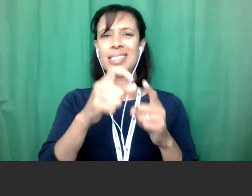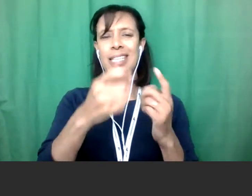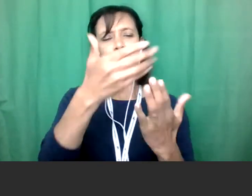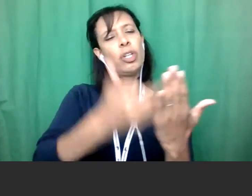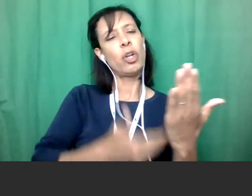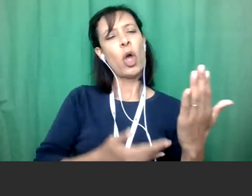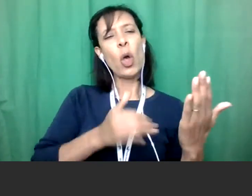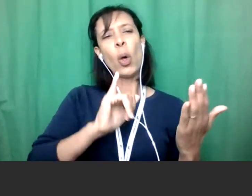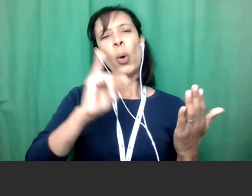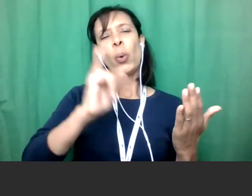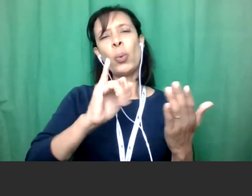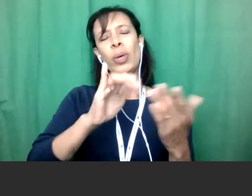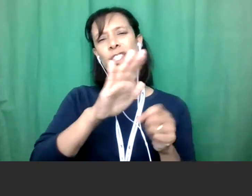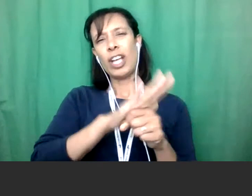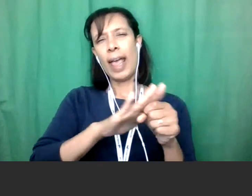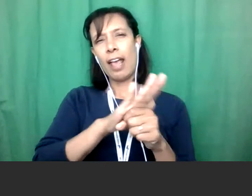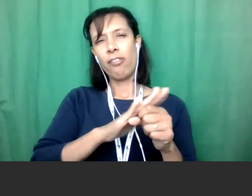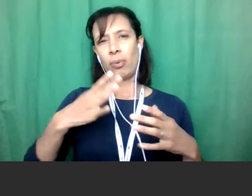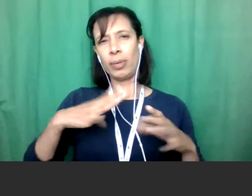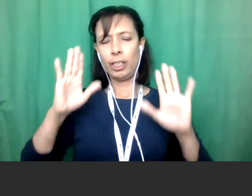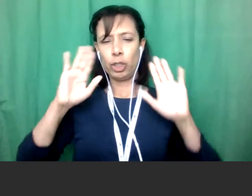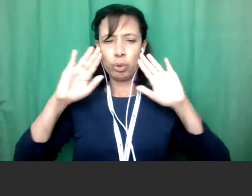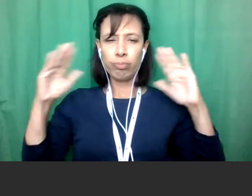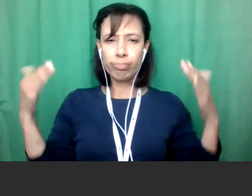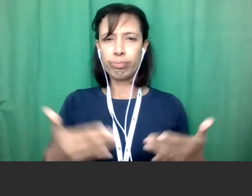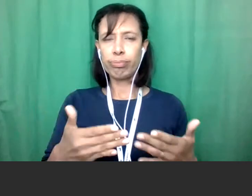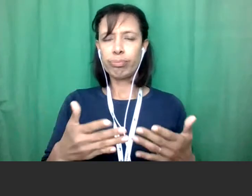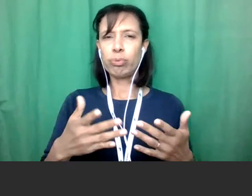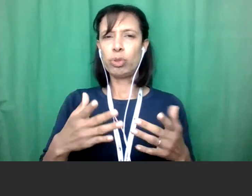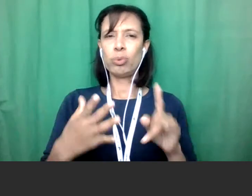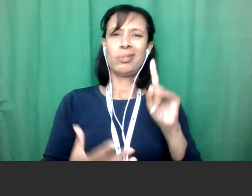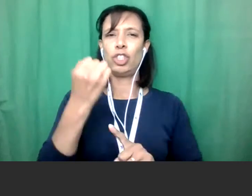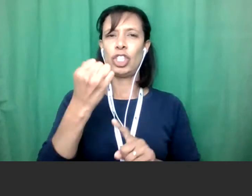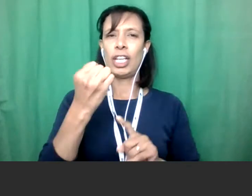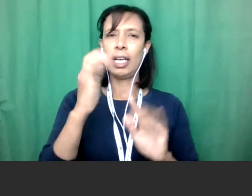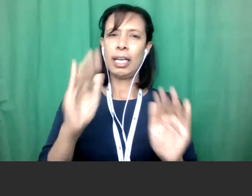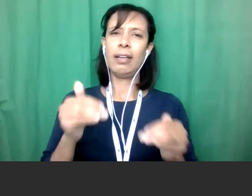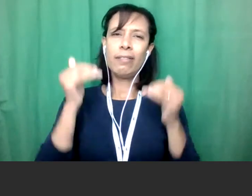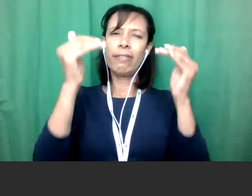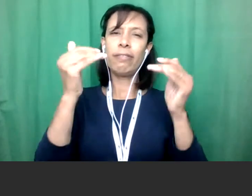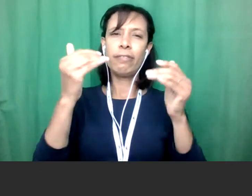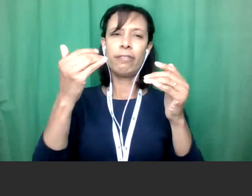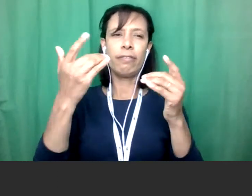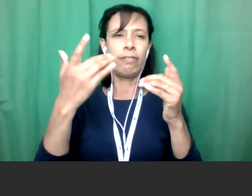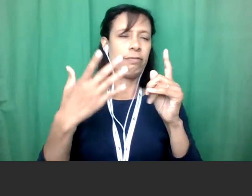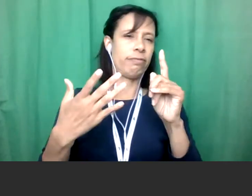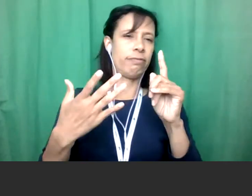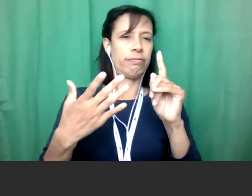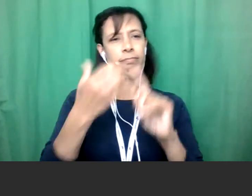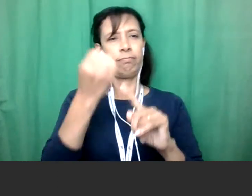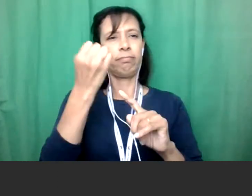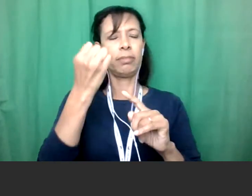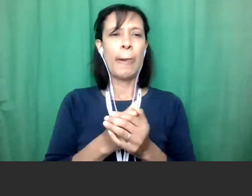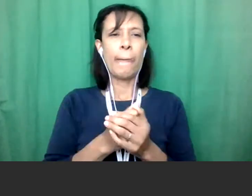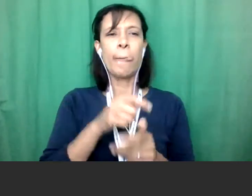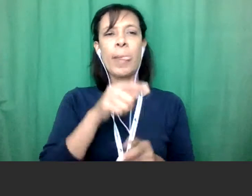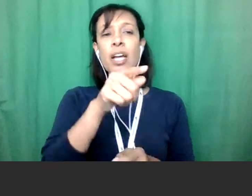two big chunks, the two main sections are the literature review. So a range of